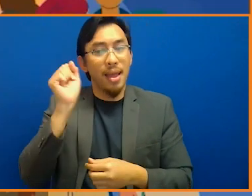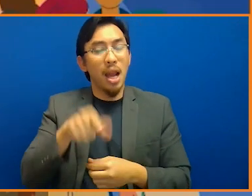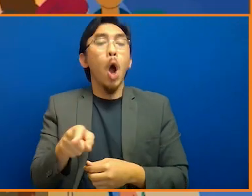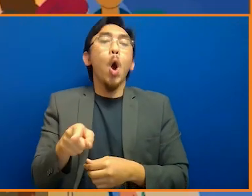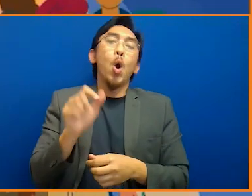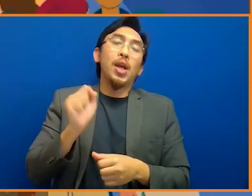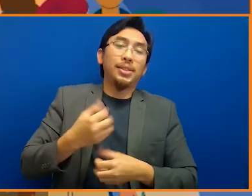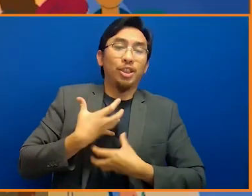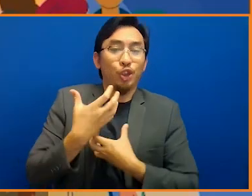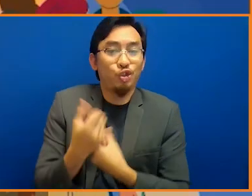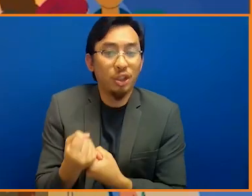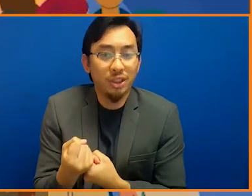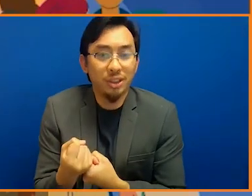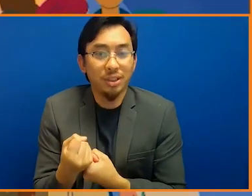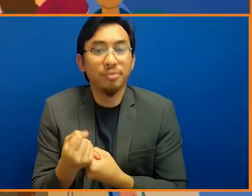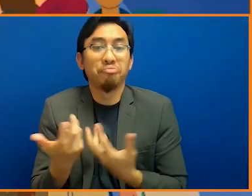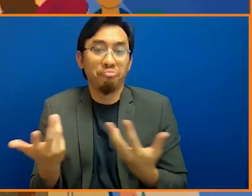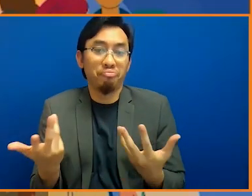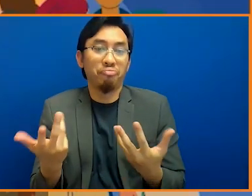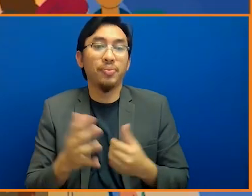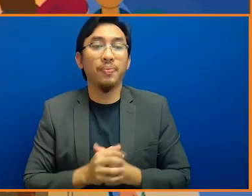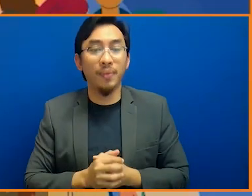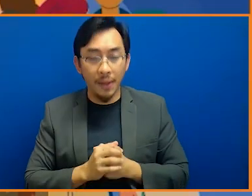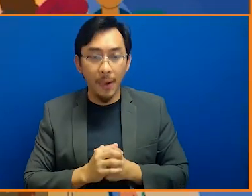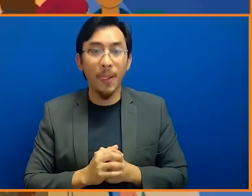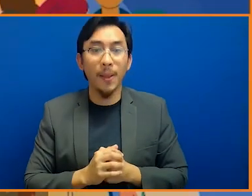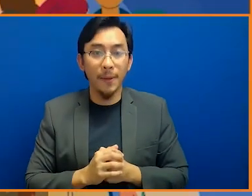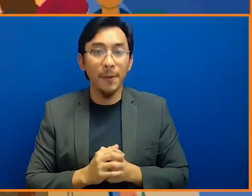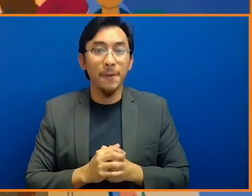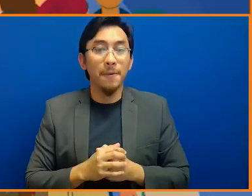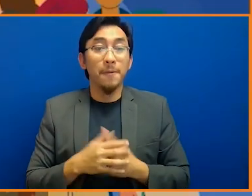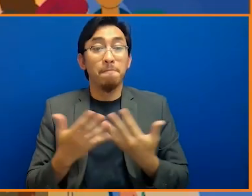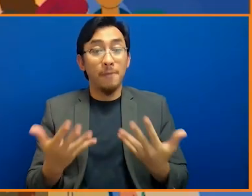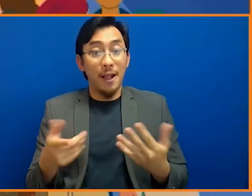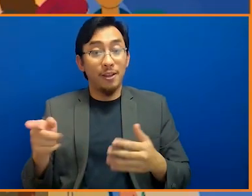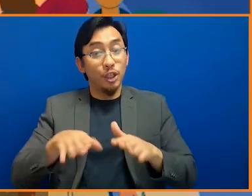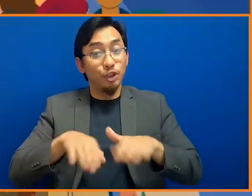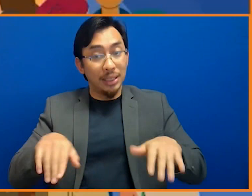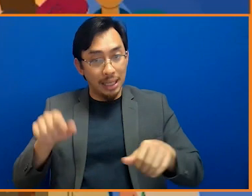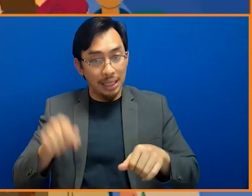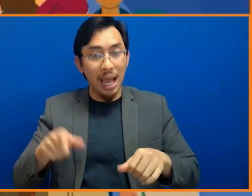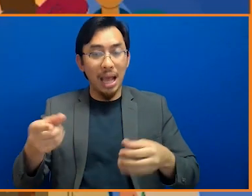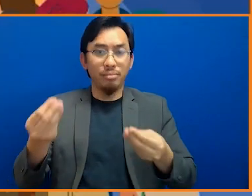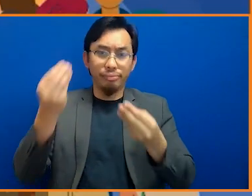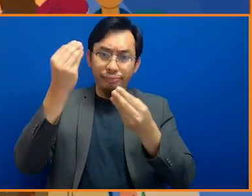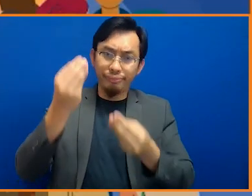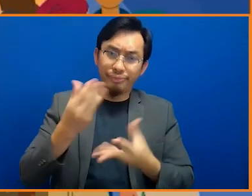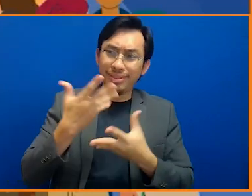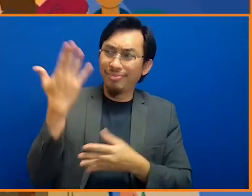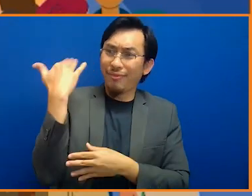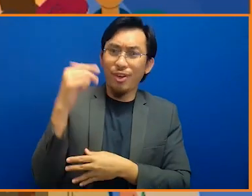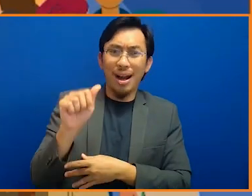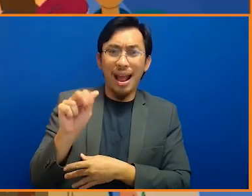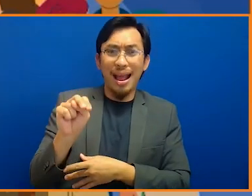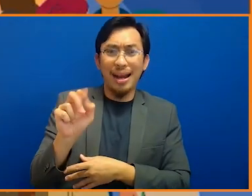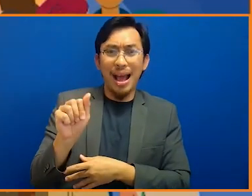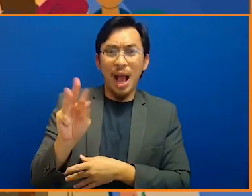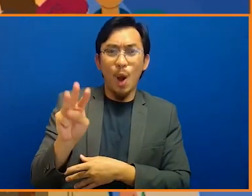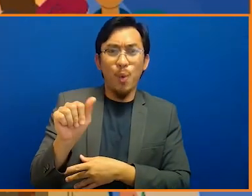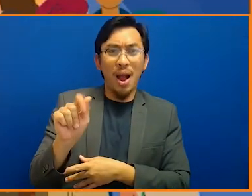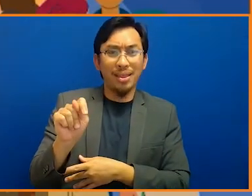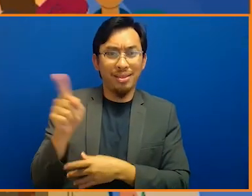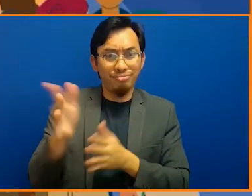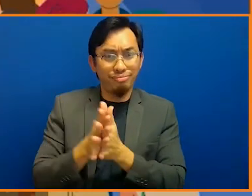inspired from the previous presentation of Professor Anawat, where his children are already gaining education about